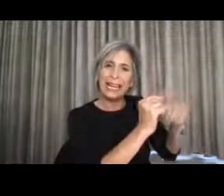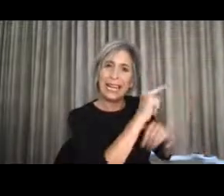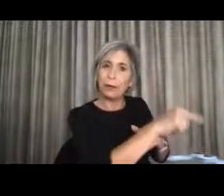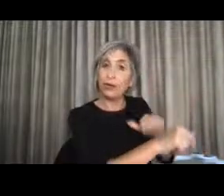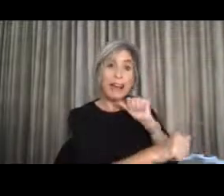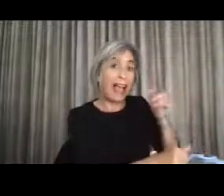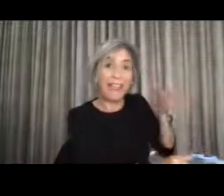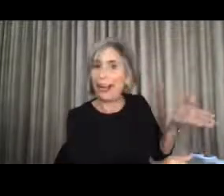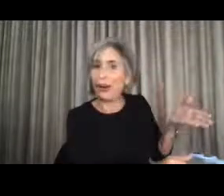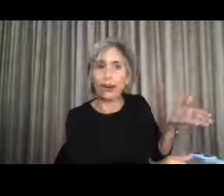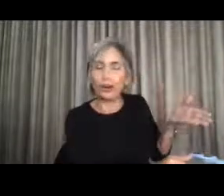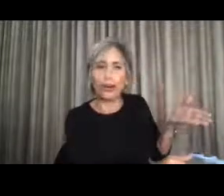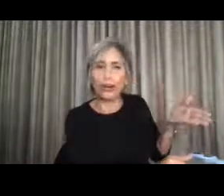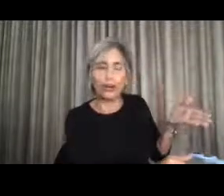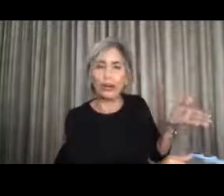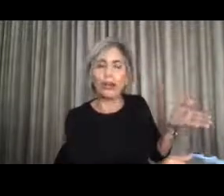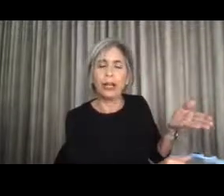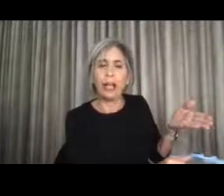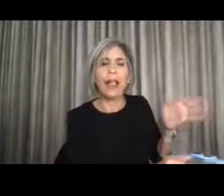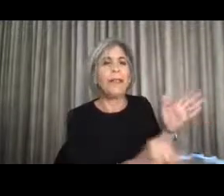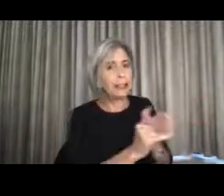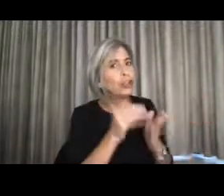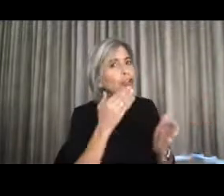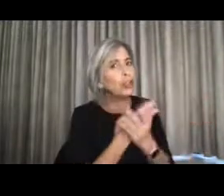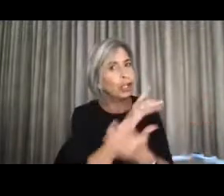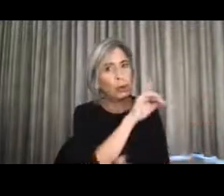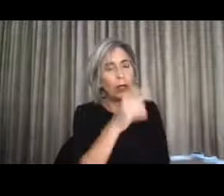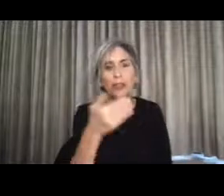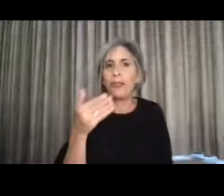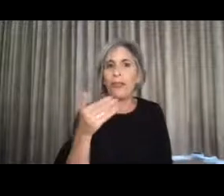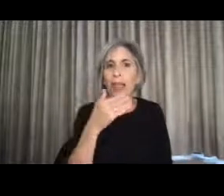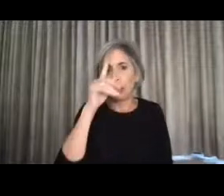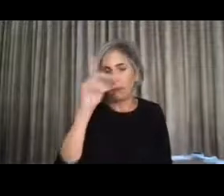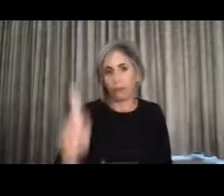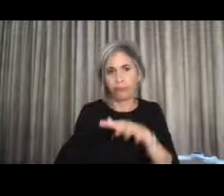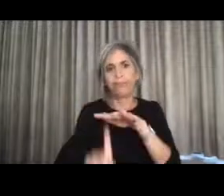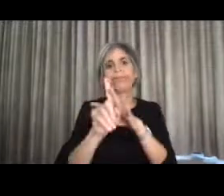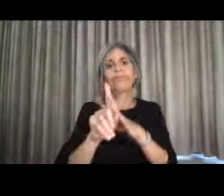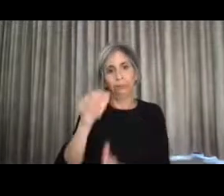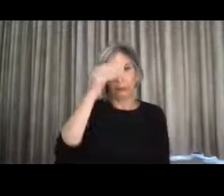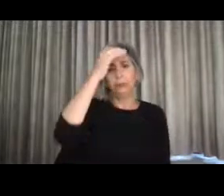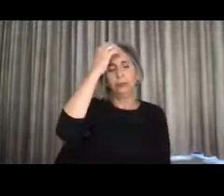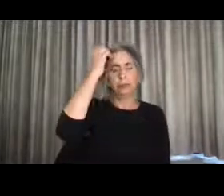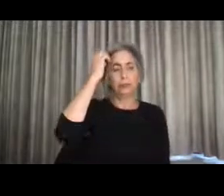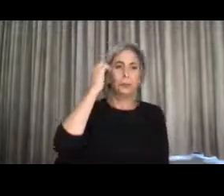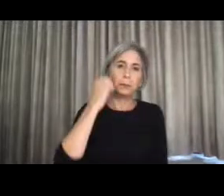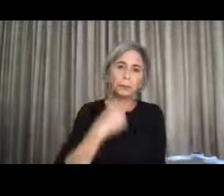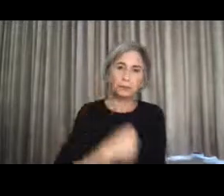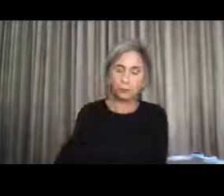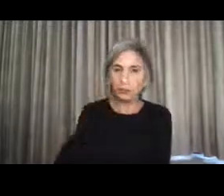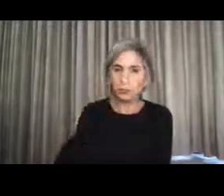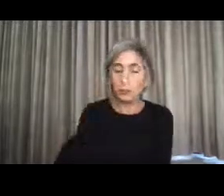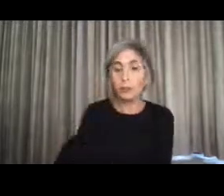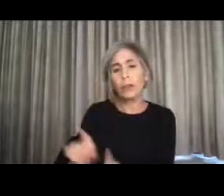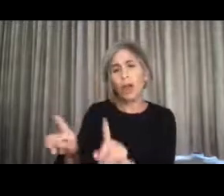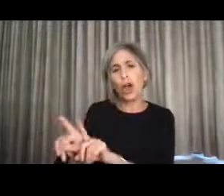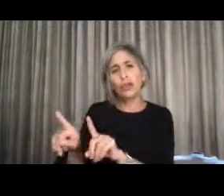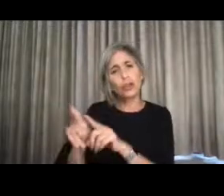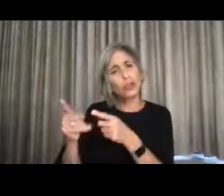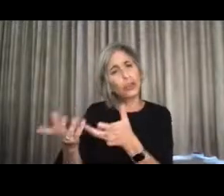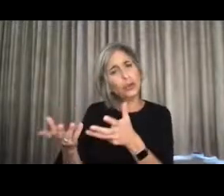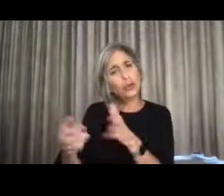in the house. But that is a good question, Eleanor. Thank you for bringing that up. Thank you. And did you